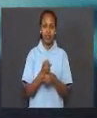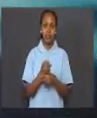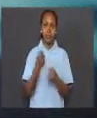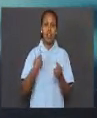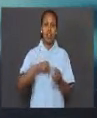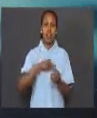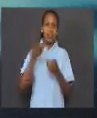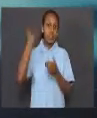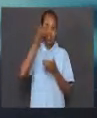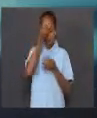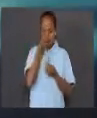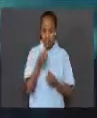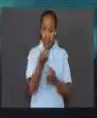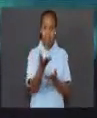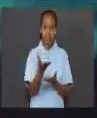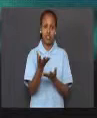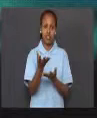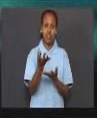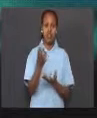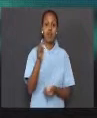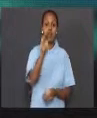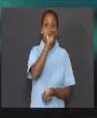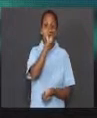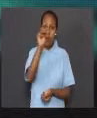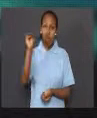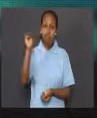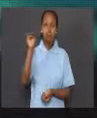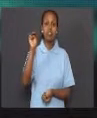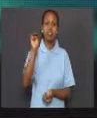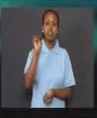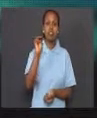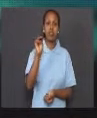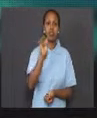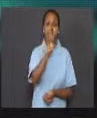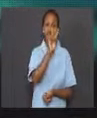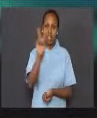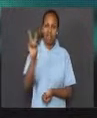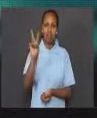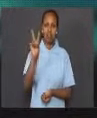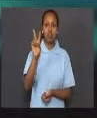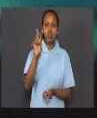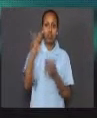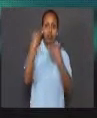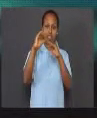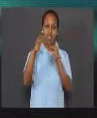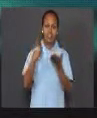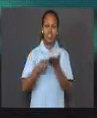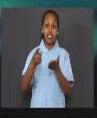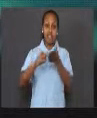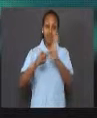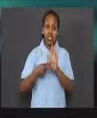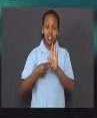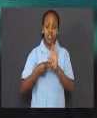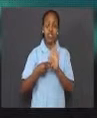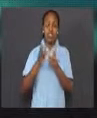we previously mentioned, momentum is a vector quantity. This means